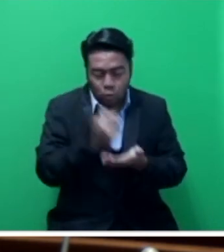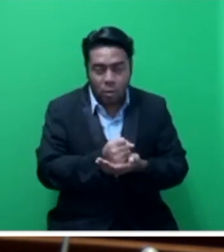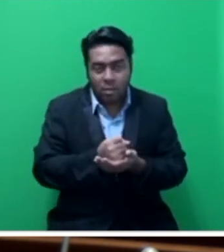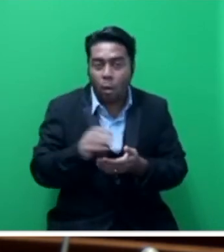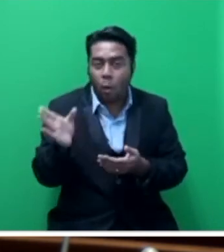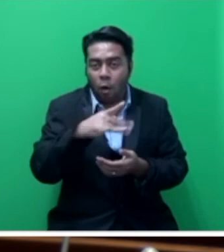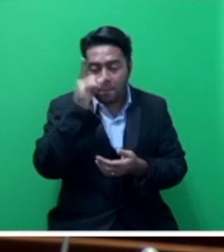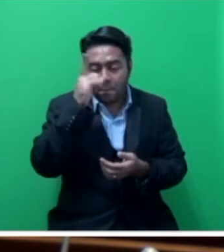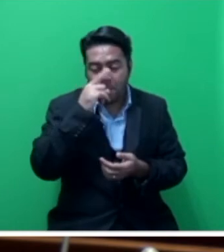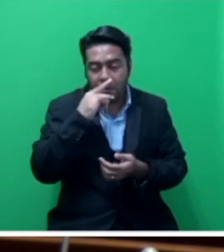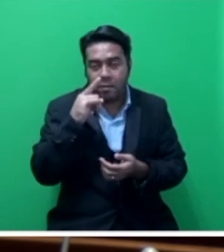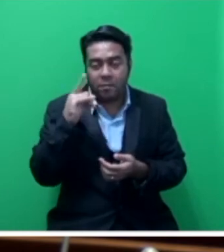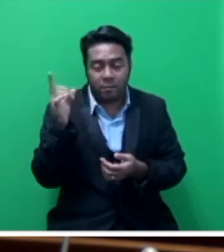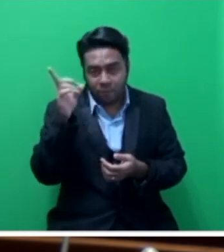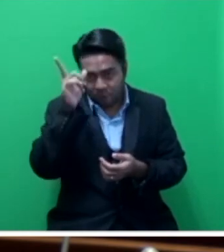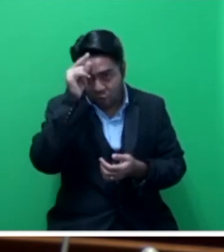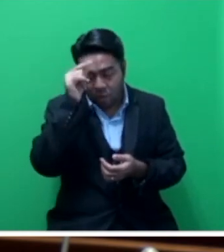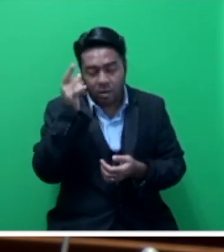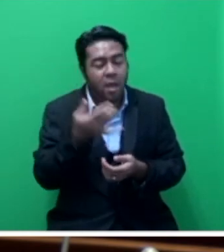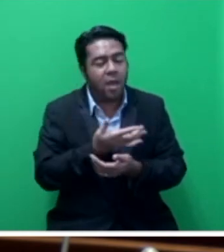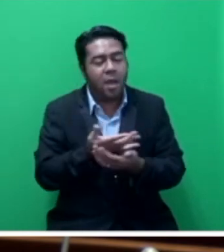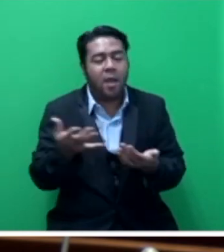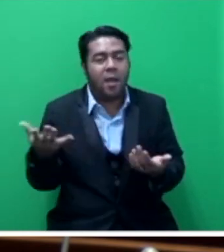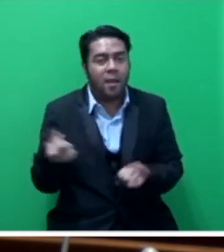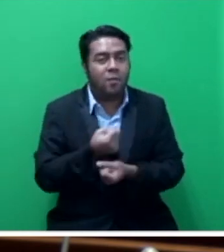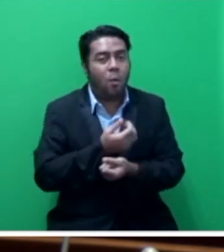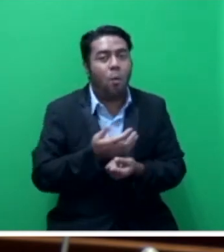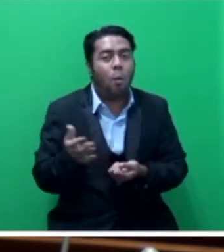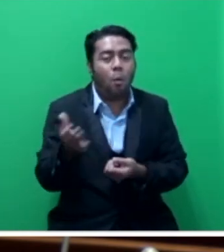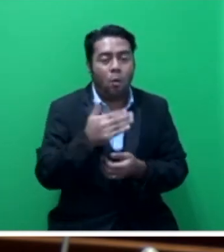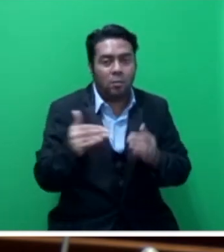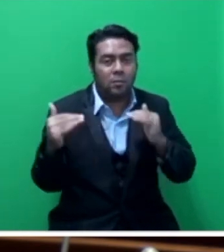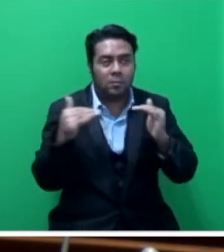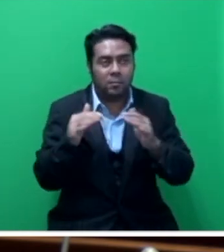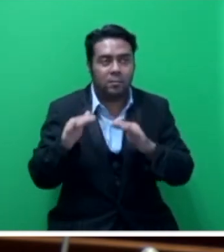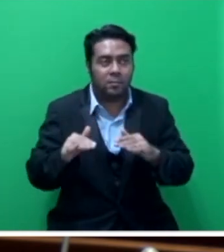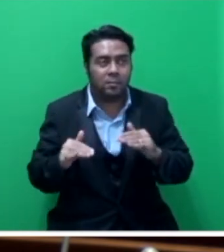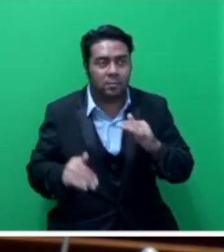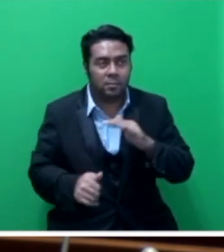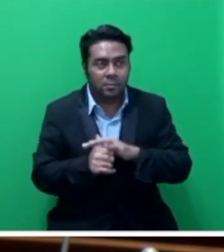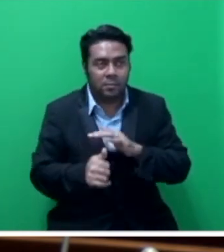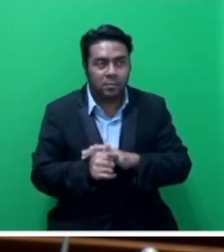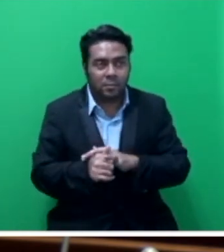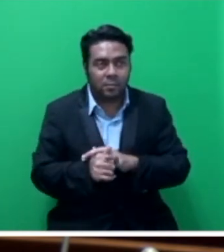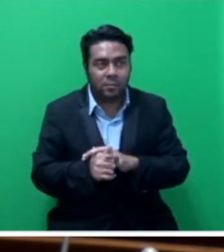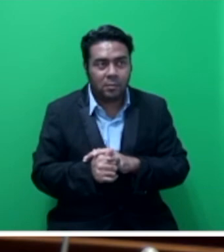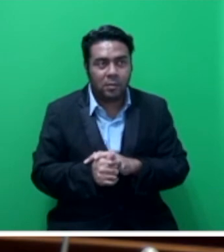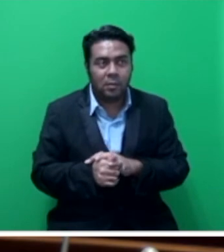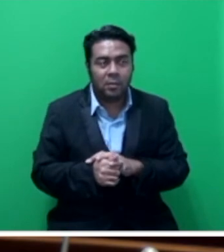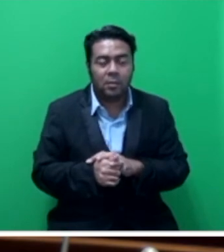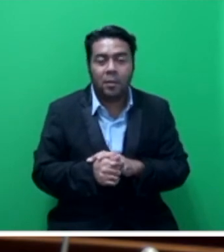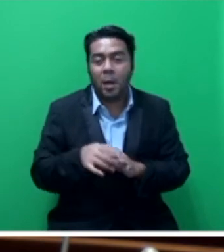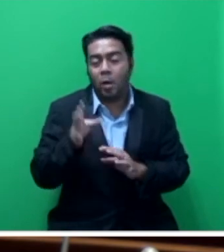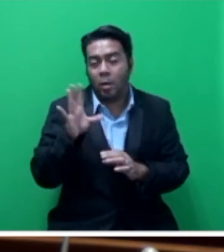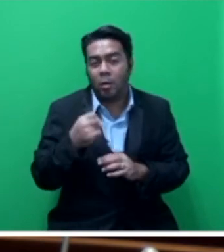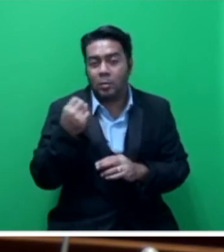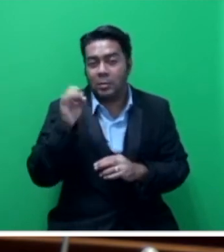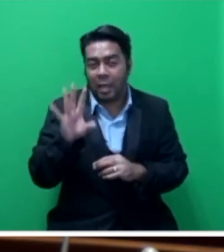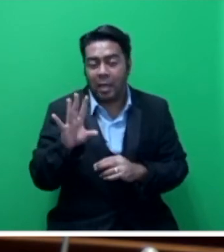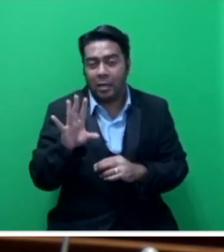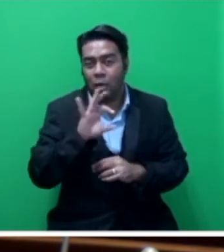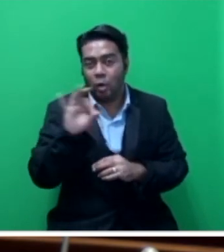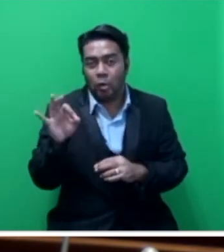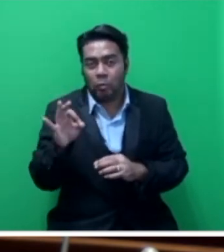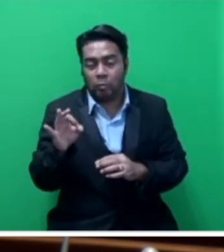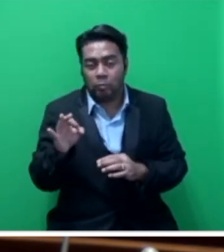to transportation. The GSS, the Government Shipping Franchise Scheme, provides services to about 10 uneconomical routes,